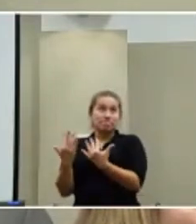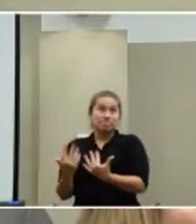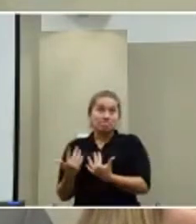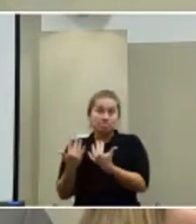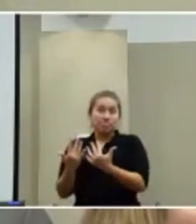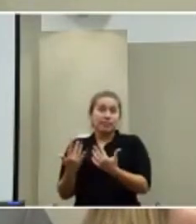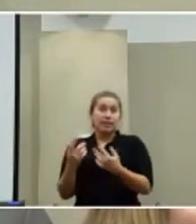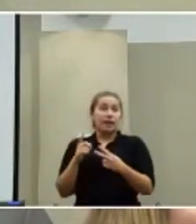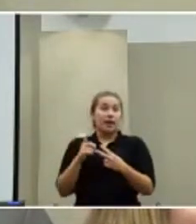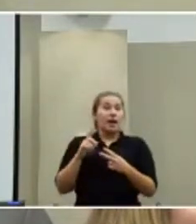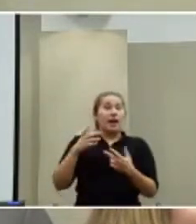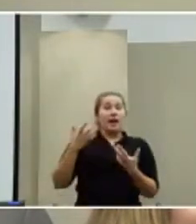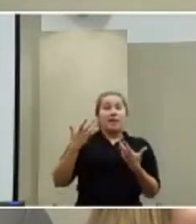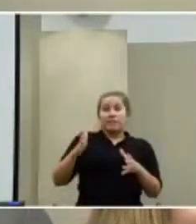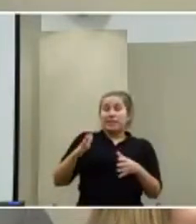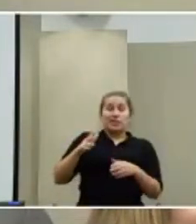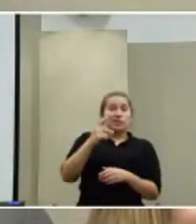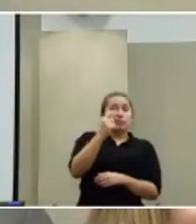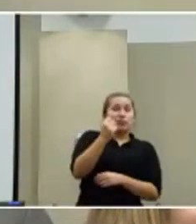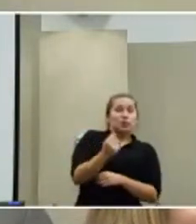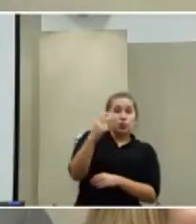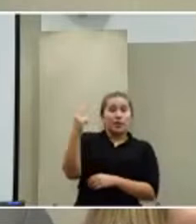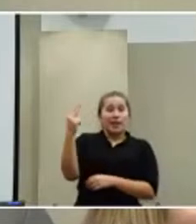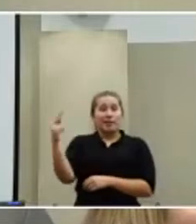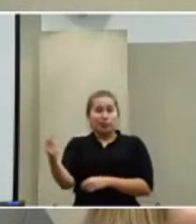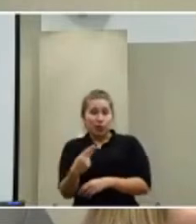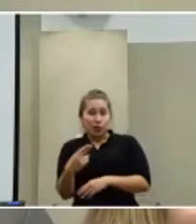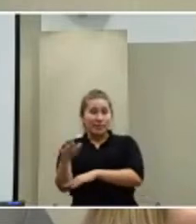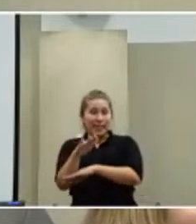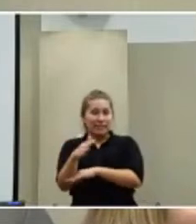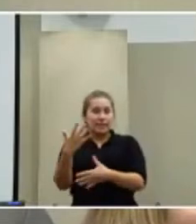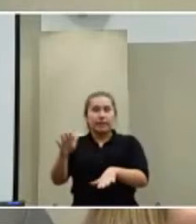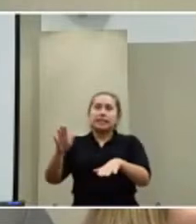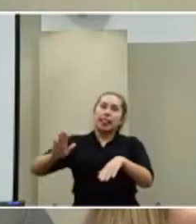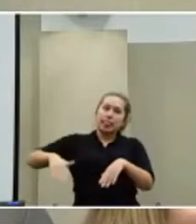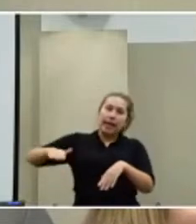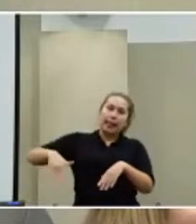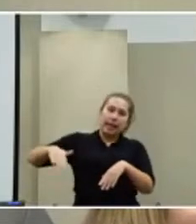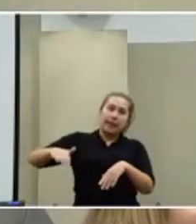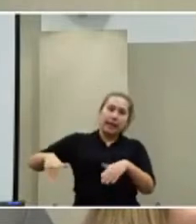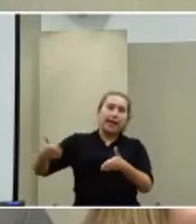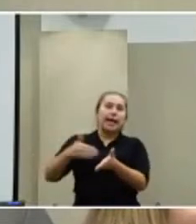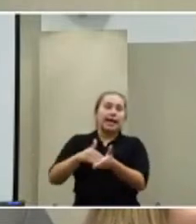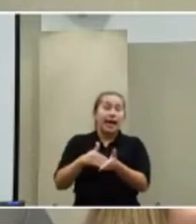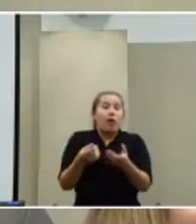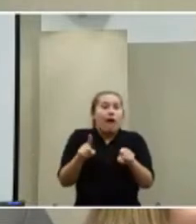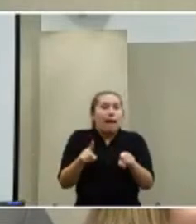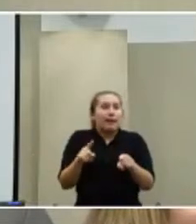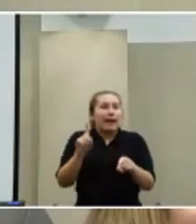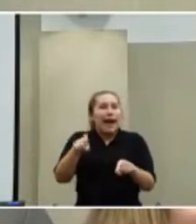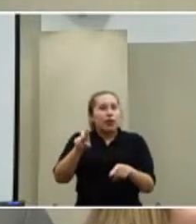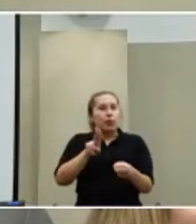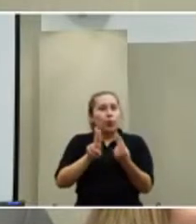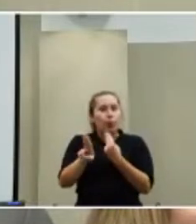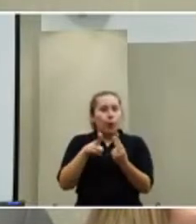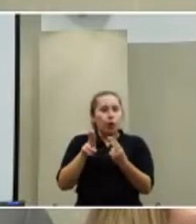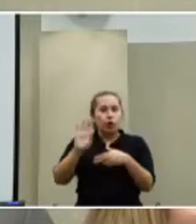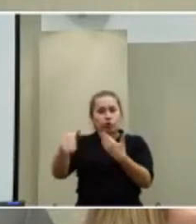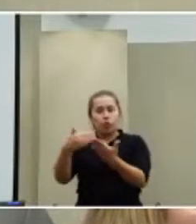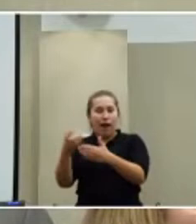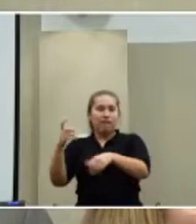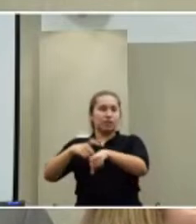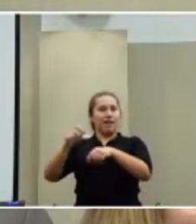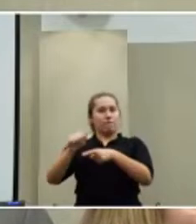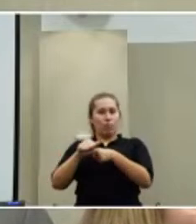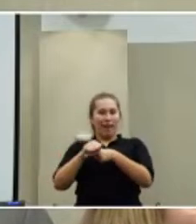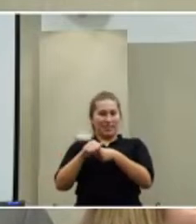late to my practices on Tuesday and Thursday evenings, which resulted in numerous times for me to take an Uber just to be in time for practice.